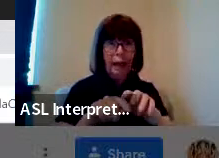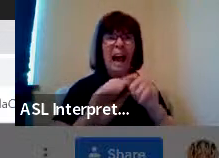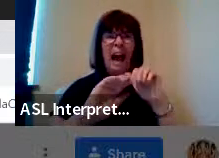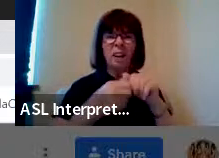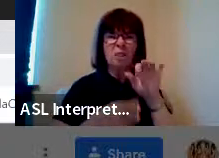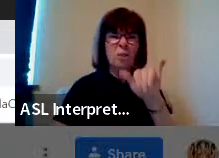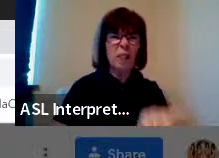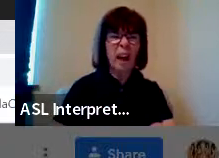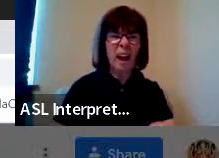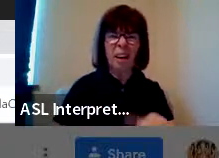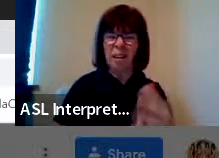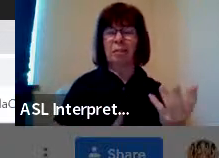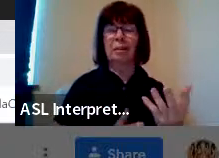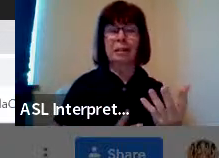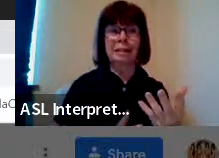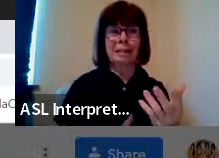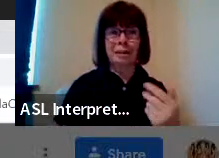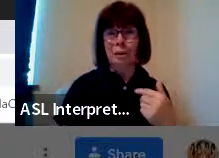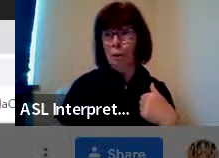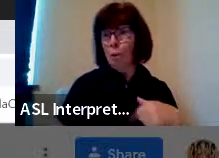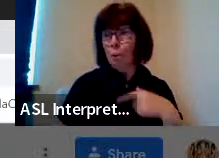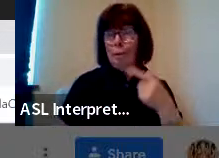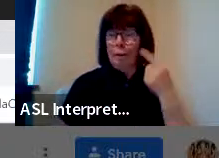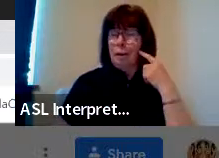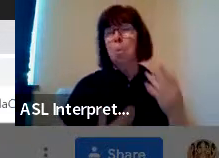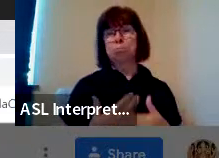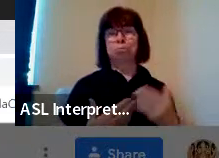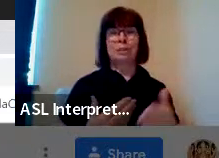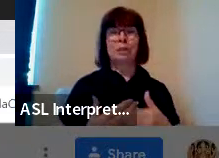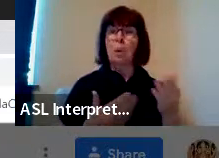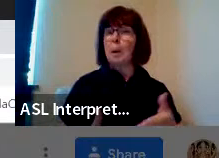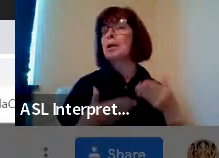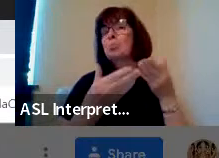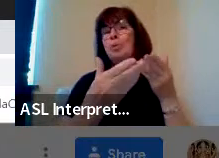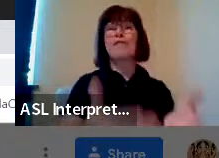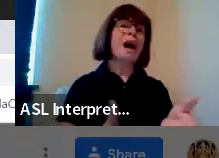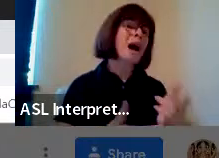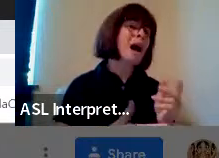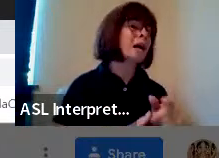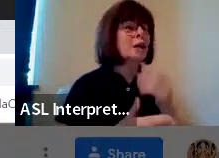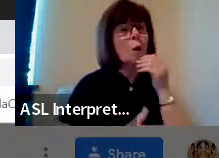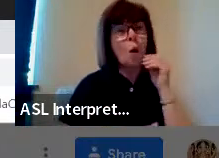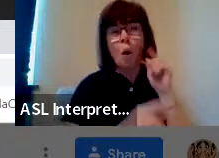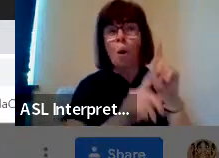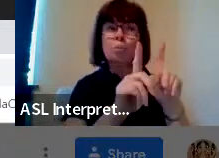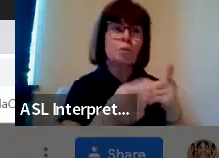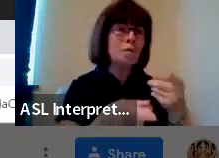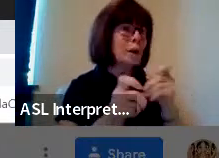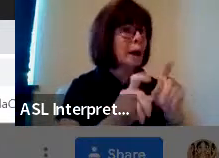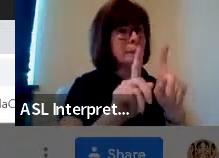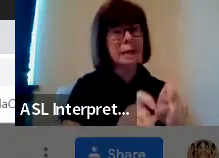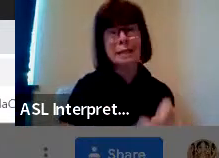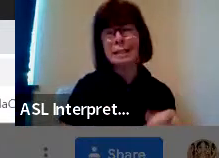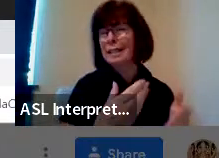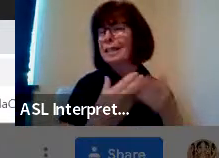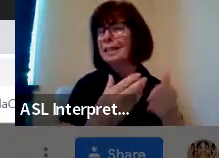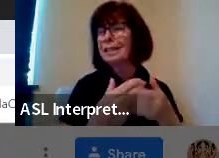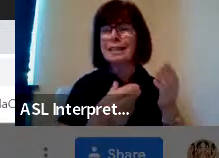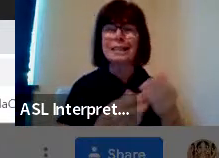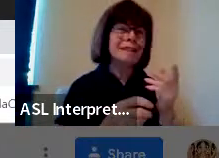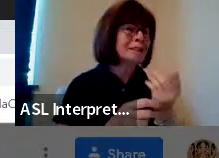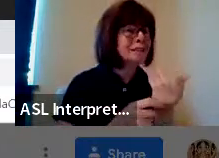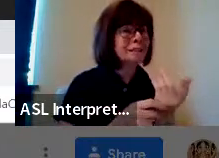it does sound so easy for us to say like, oh, let's provide home rapid test. That's the new access. That's the easier way to